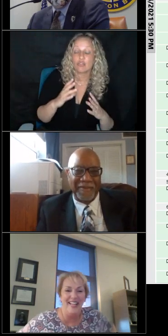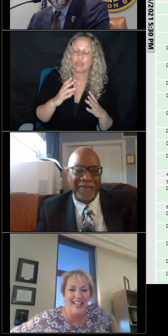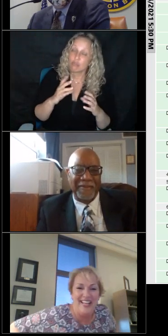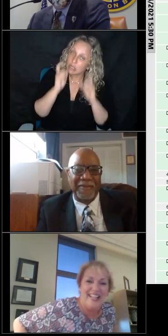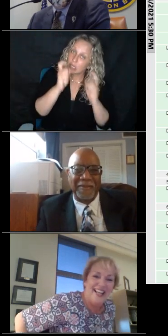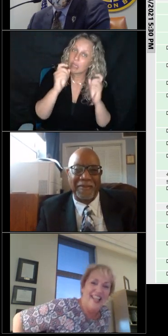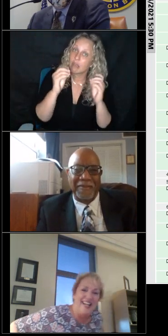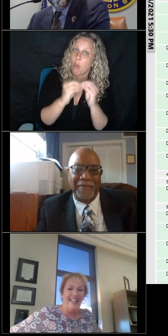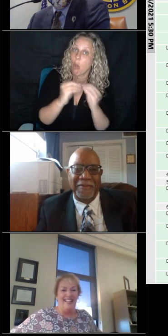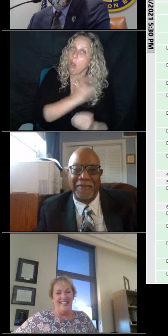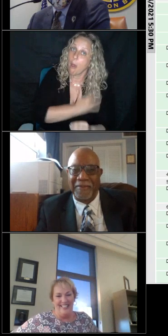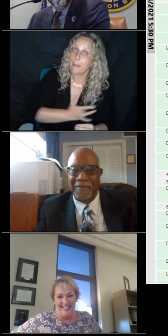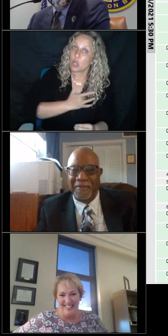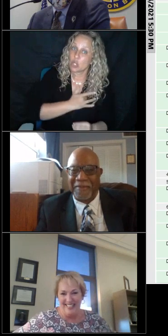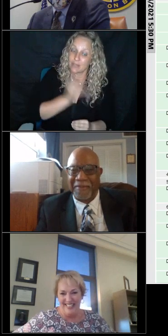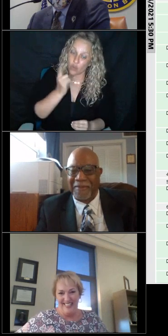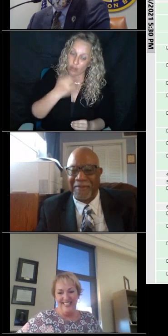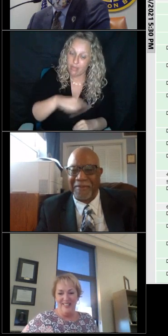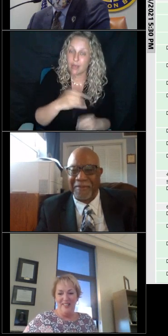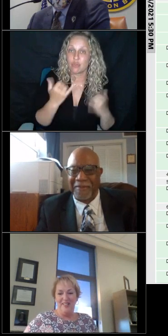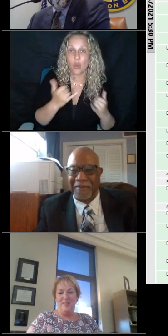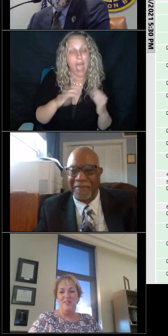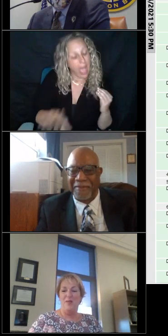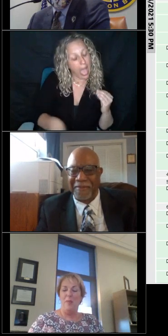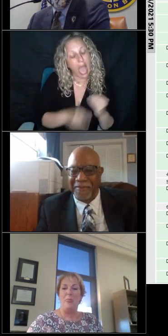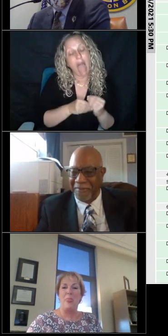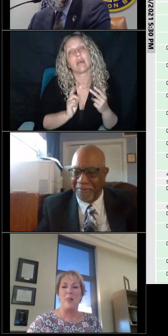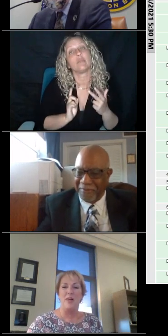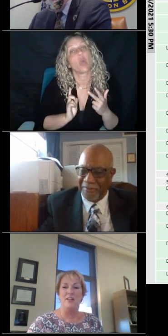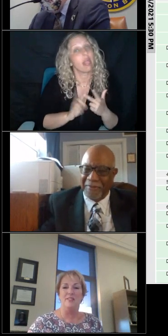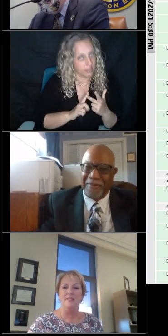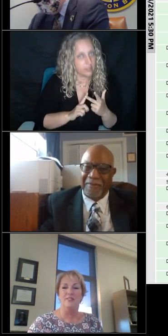more people today, add them to the list. Thank you.